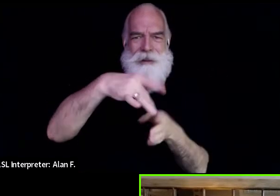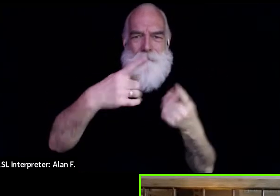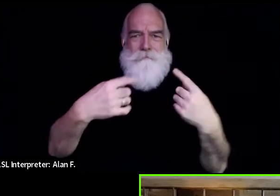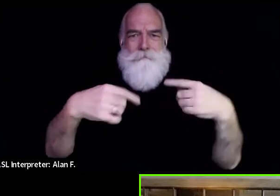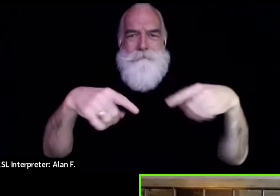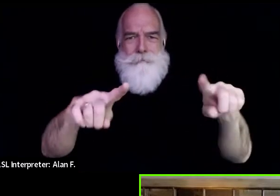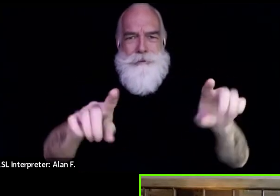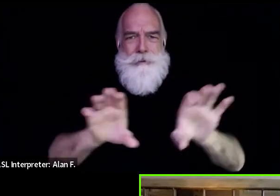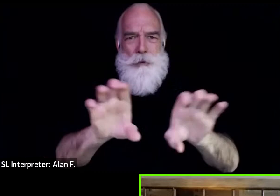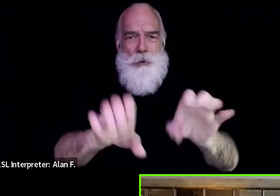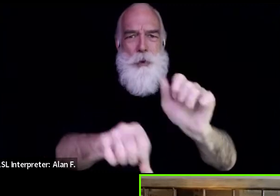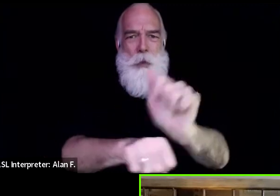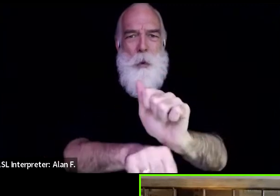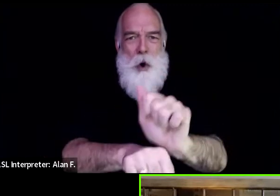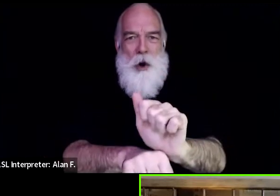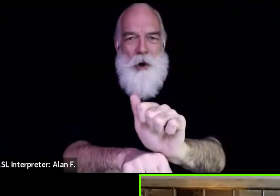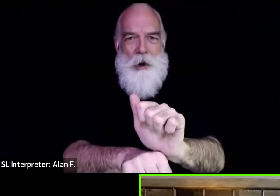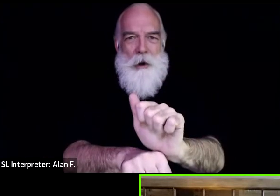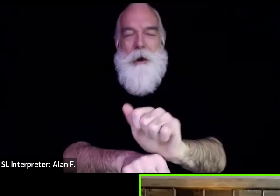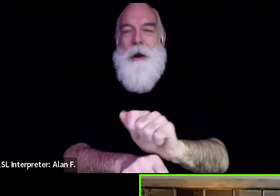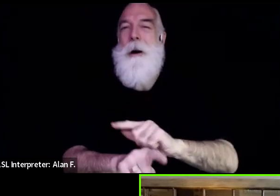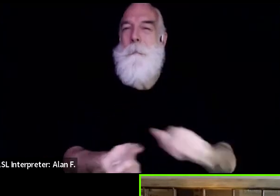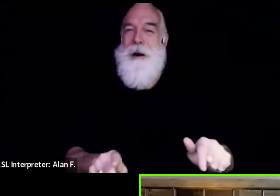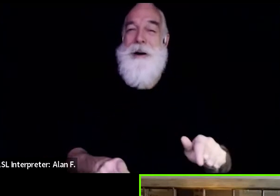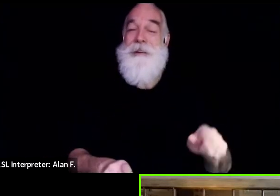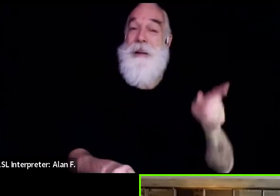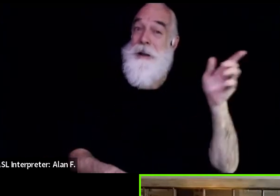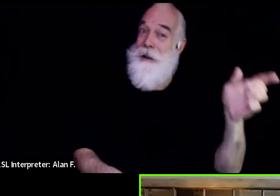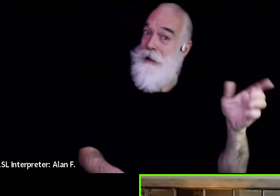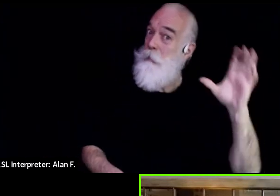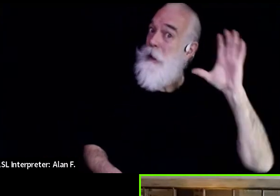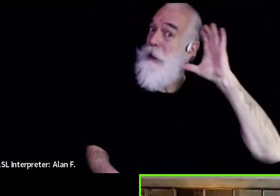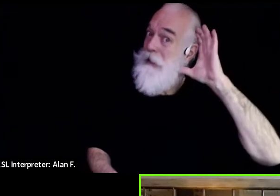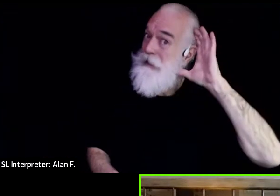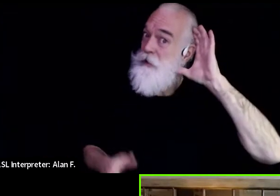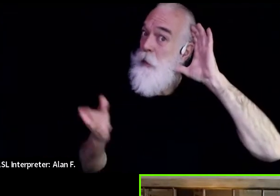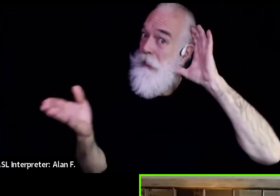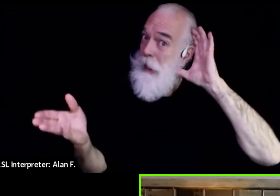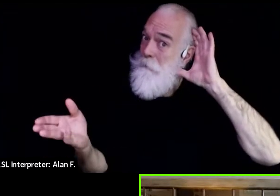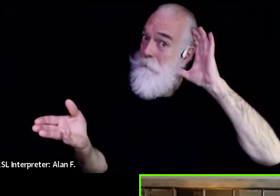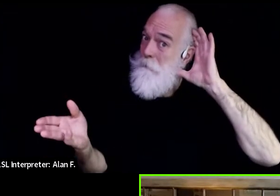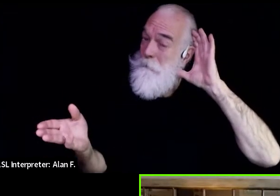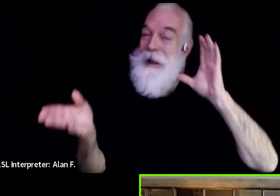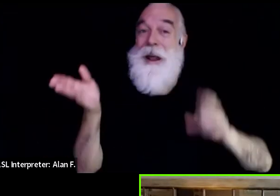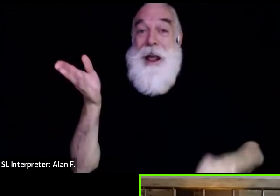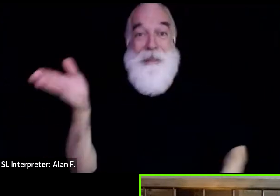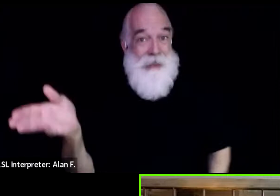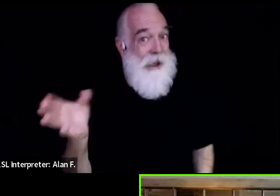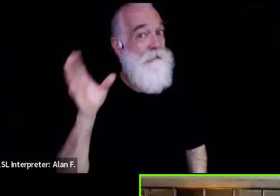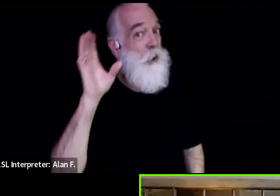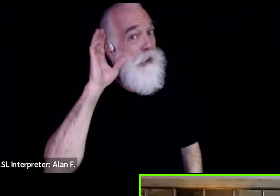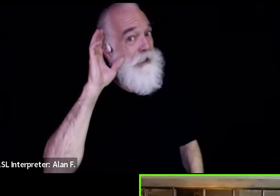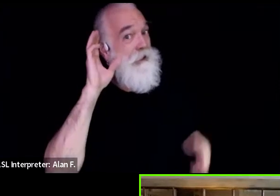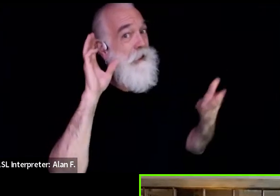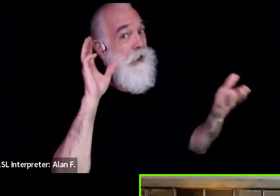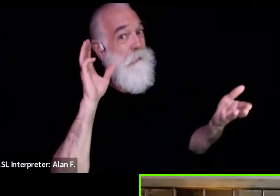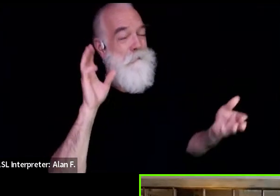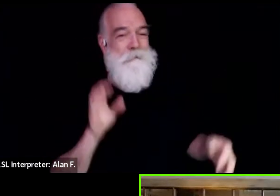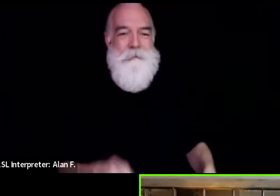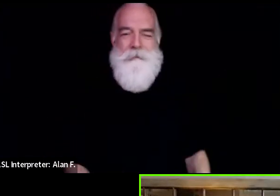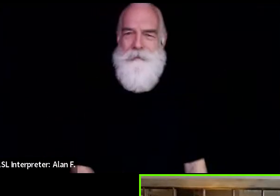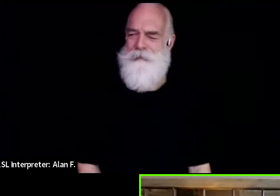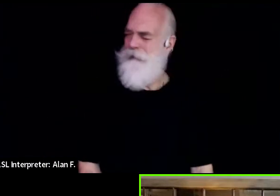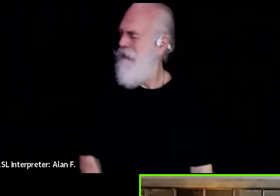to, we've got to hear each other. And you may hear some noise in the background. Yeah. My kids just walked in the door from